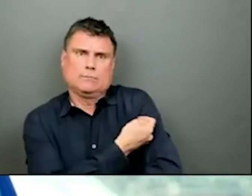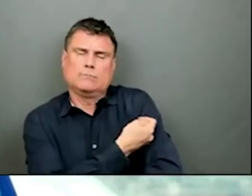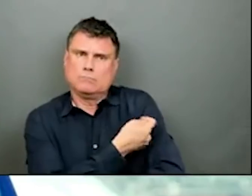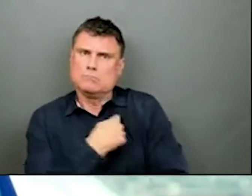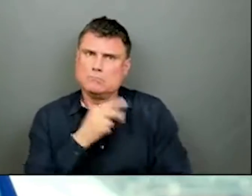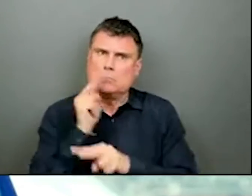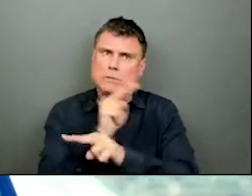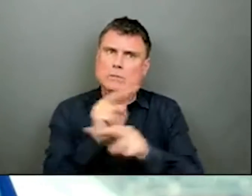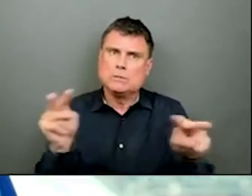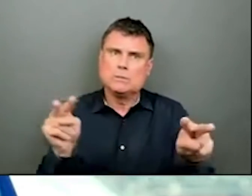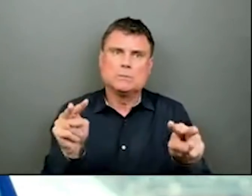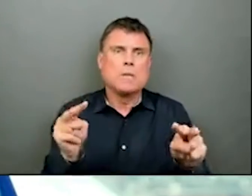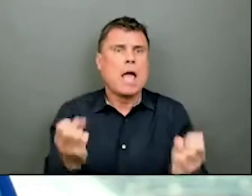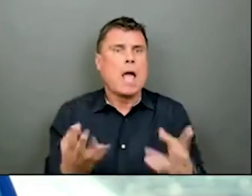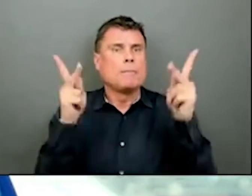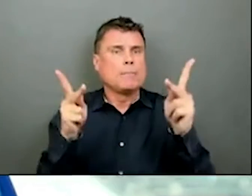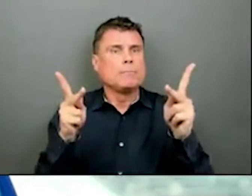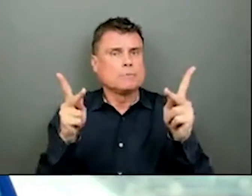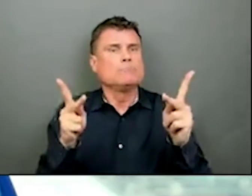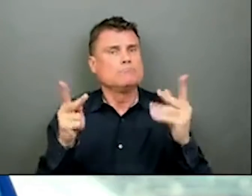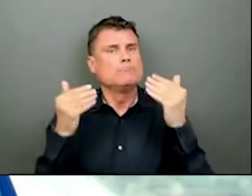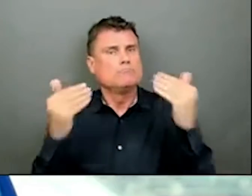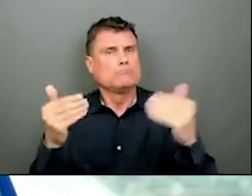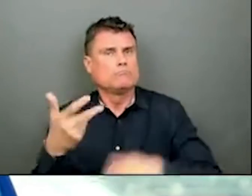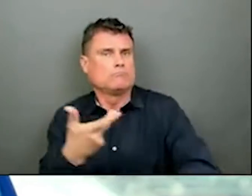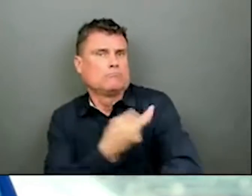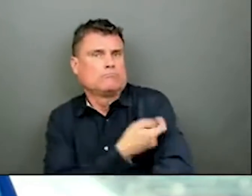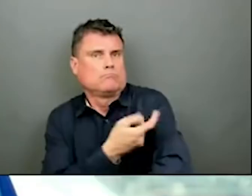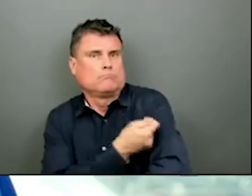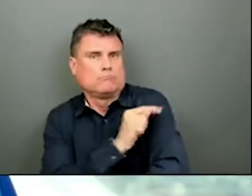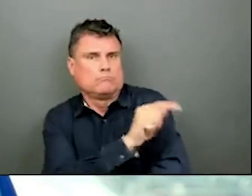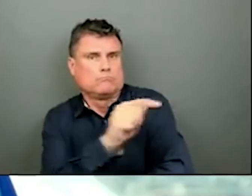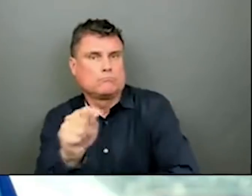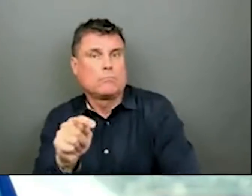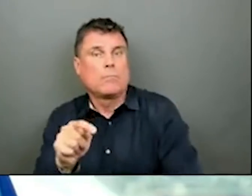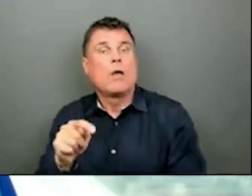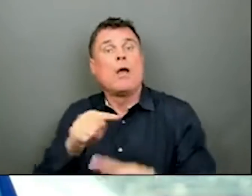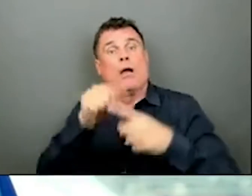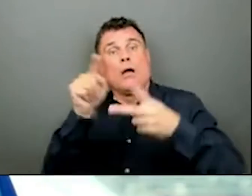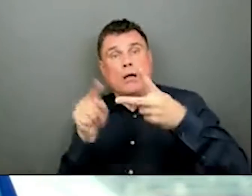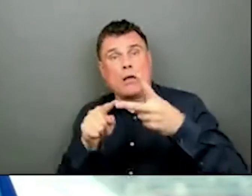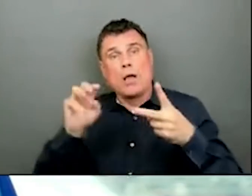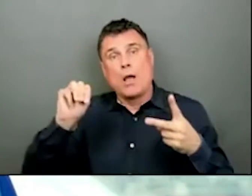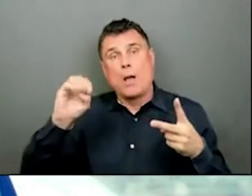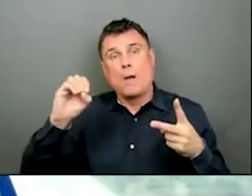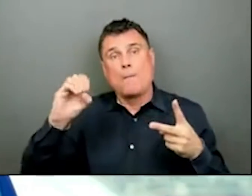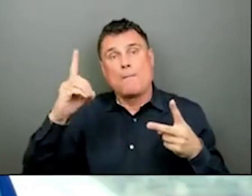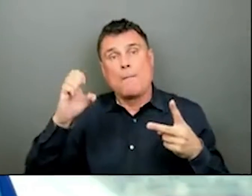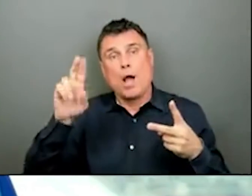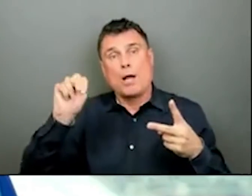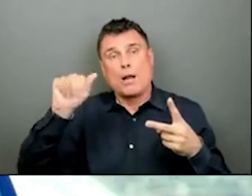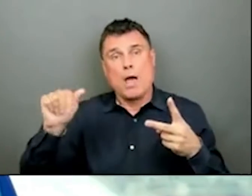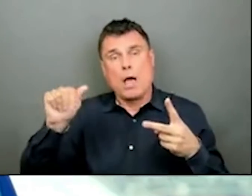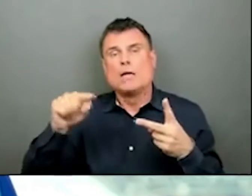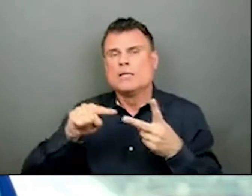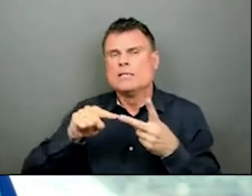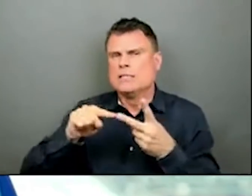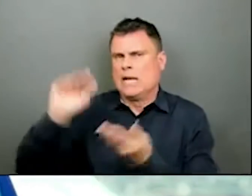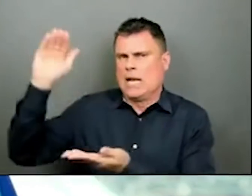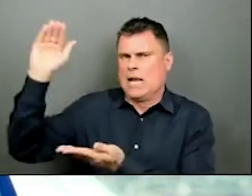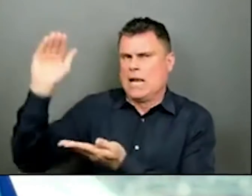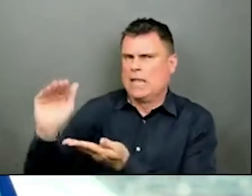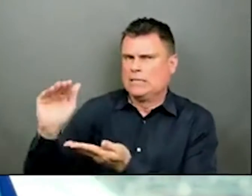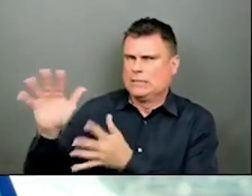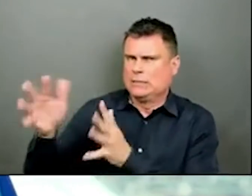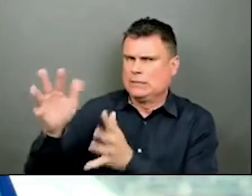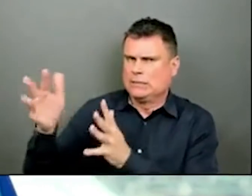that we've vaccinated people with. Moderna, as I've just expressed, is substantially less consistent,